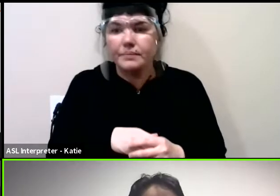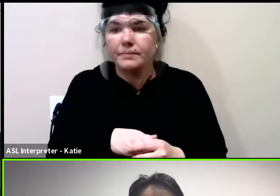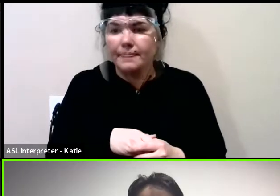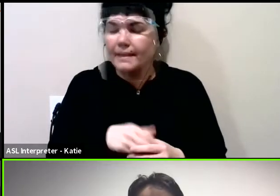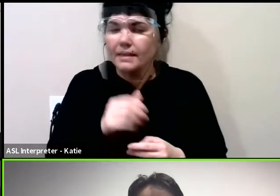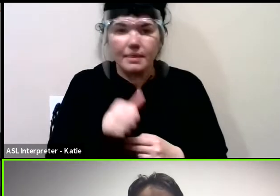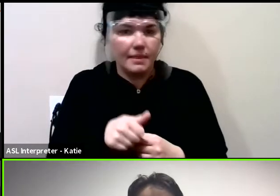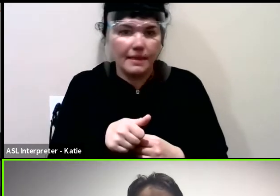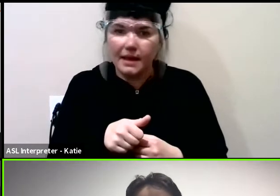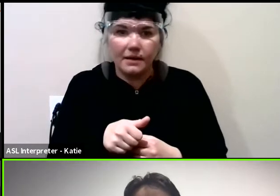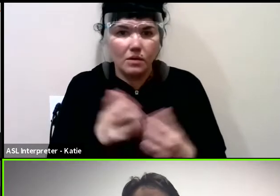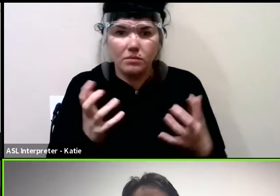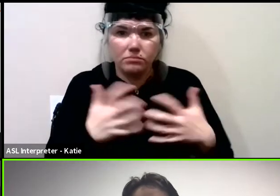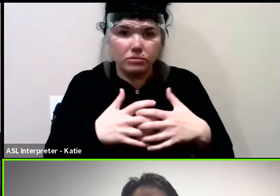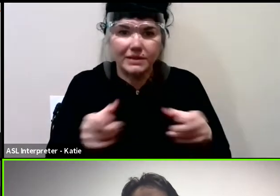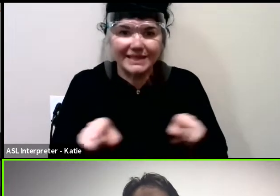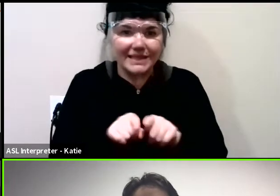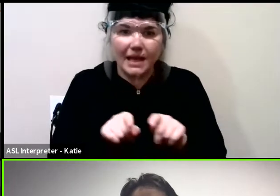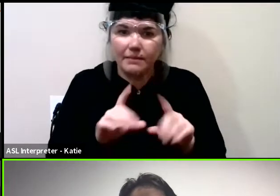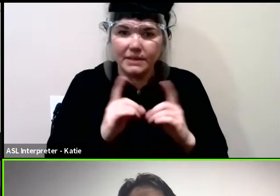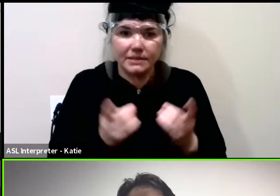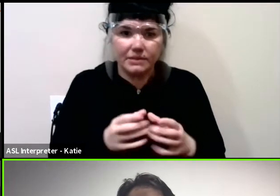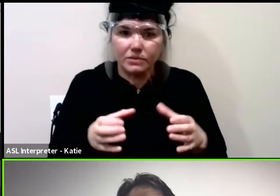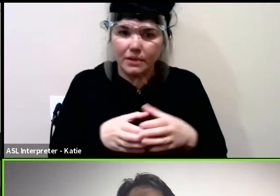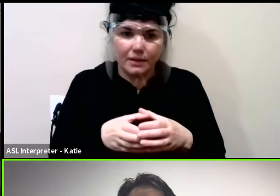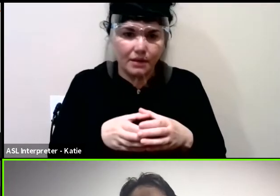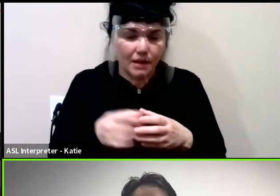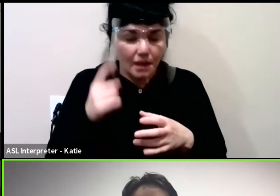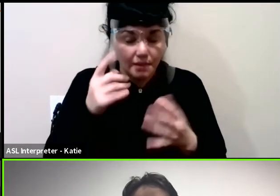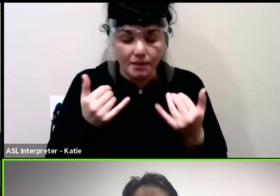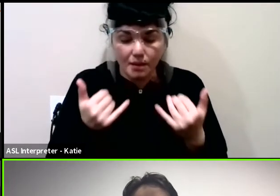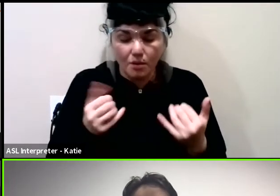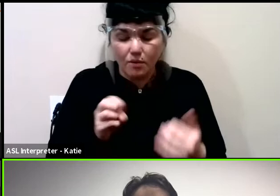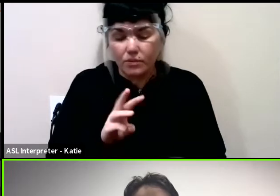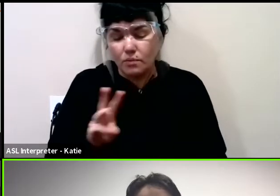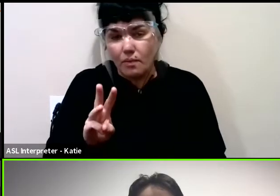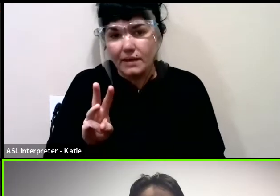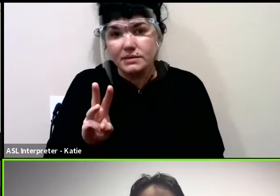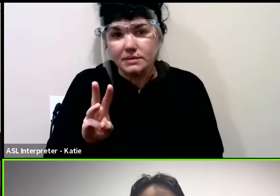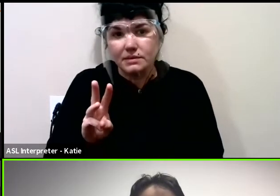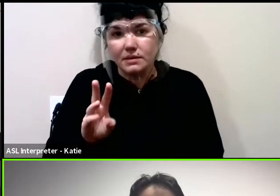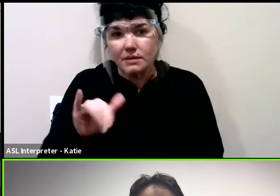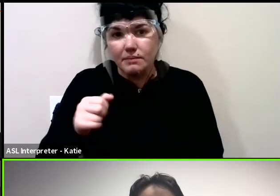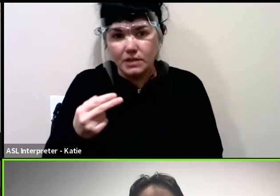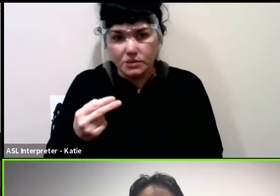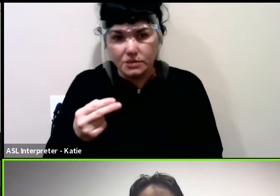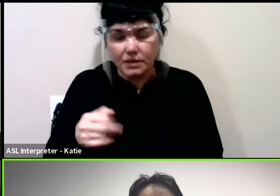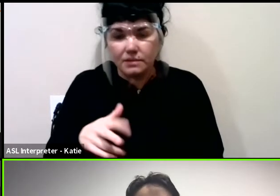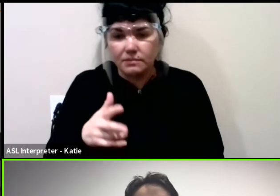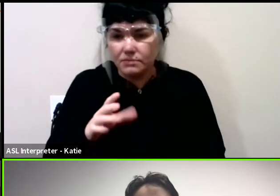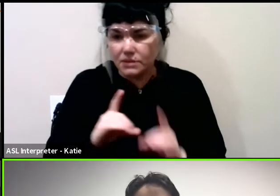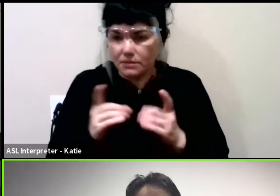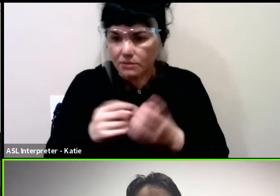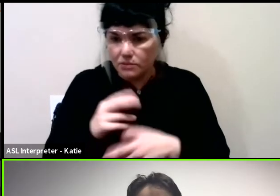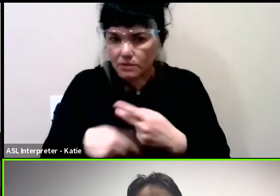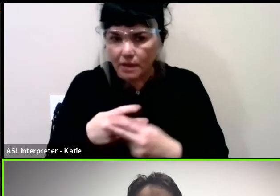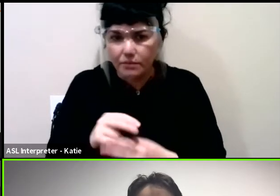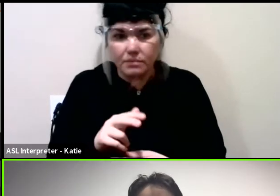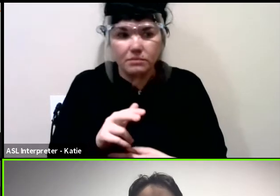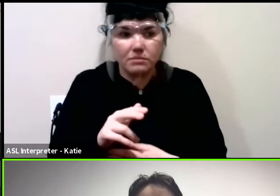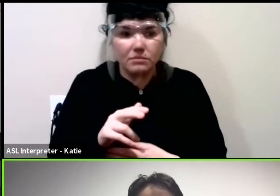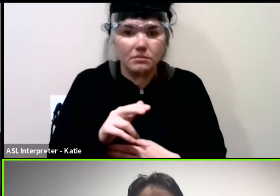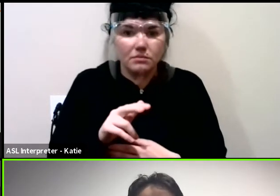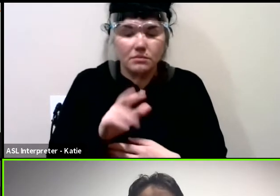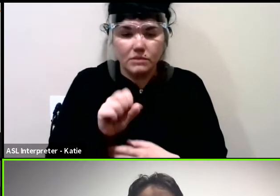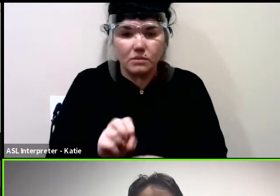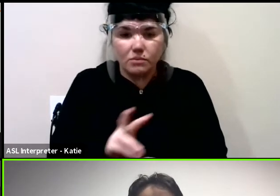belong in the same district i think the current you know west michigan third district style and then the southwest michigan which is already very compact